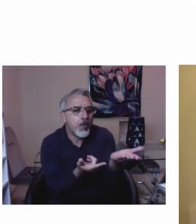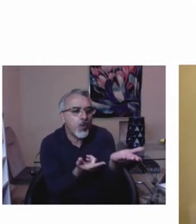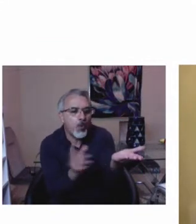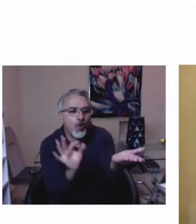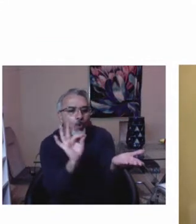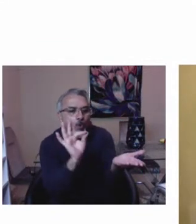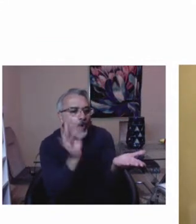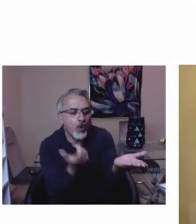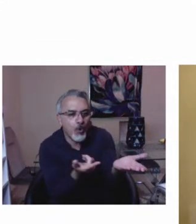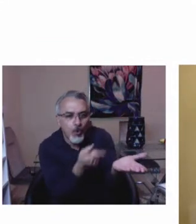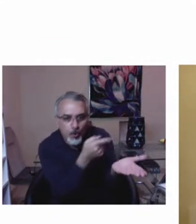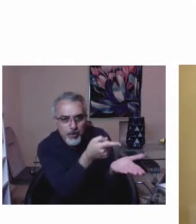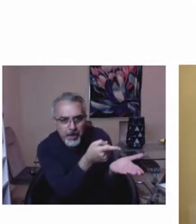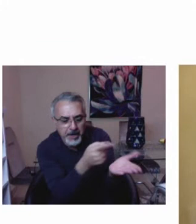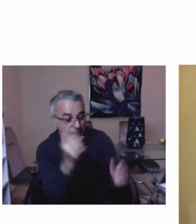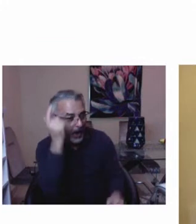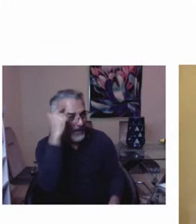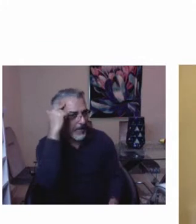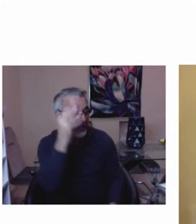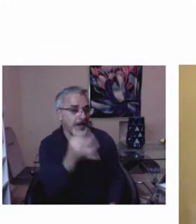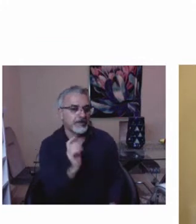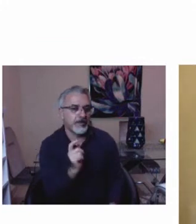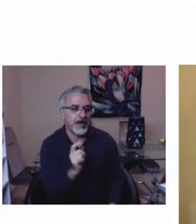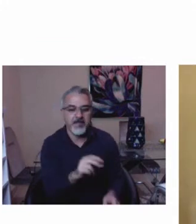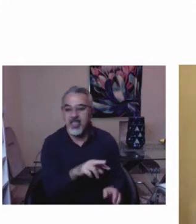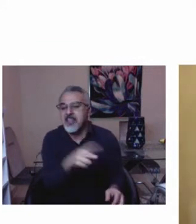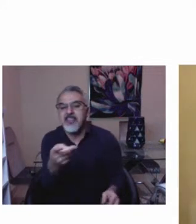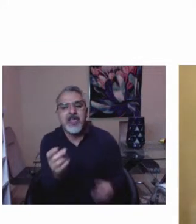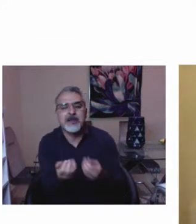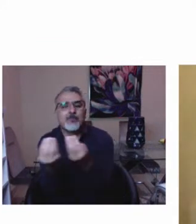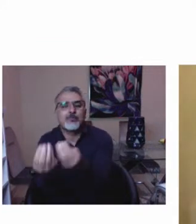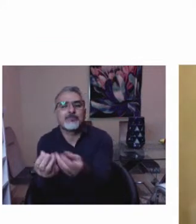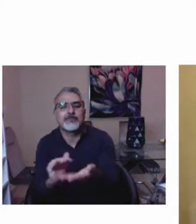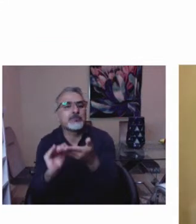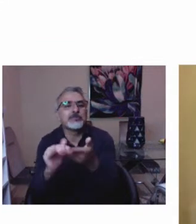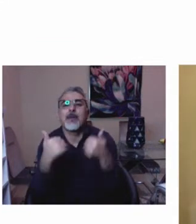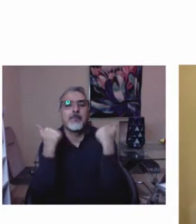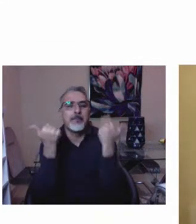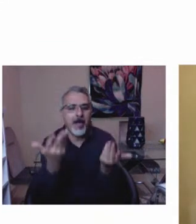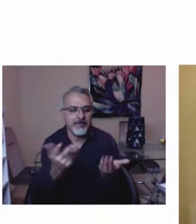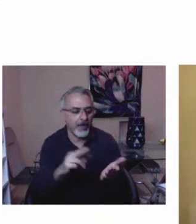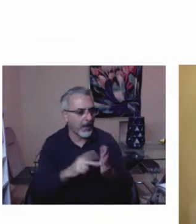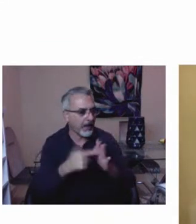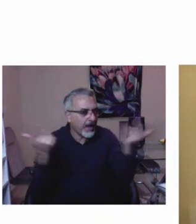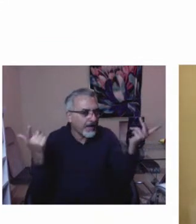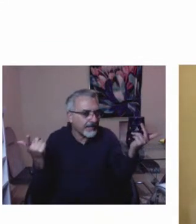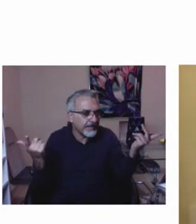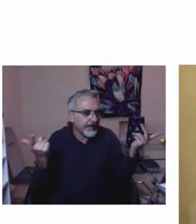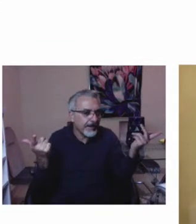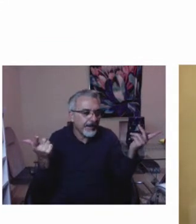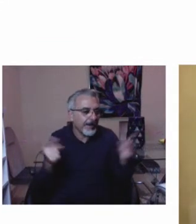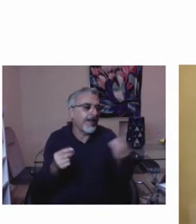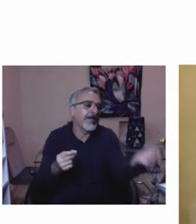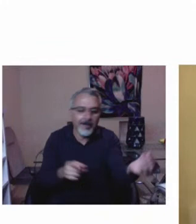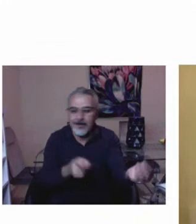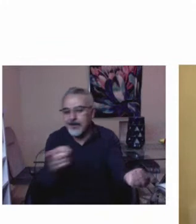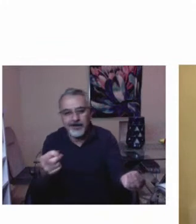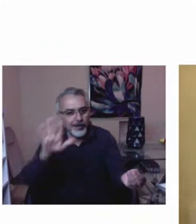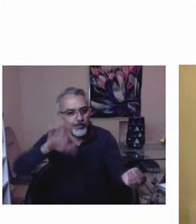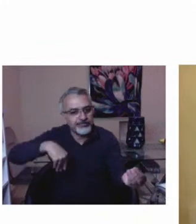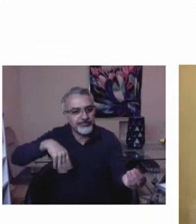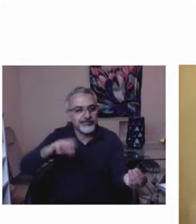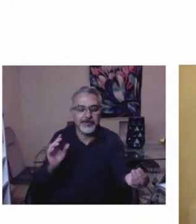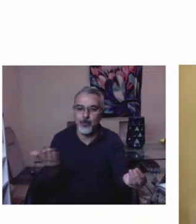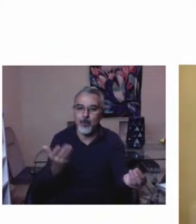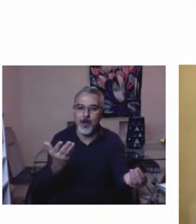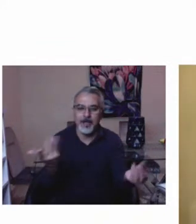data on a broader scale and add that there is a lot of financing and data and a lot of sources gone on to